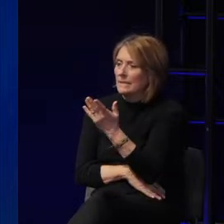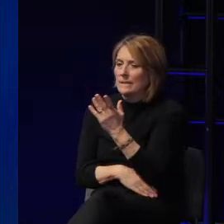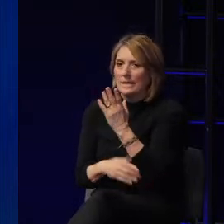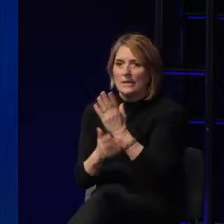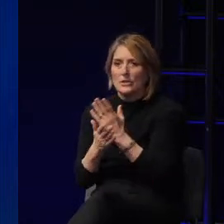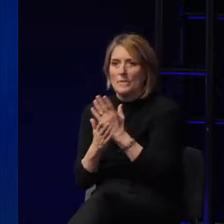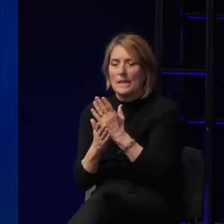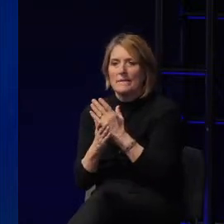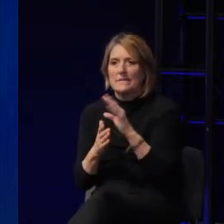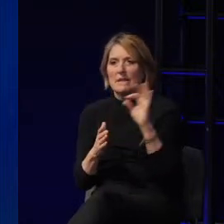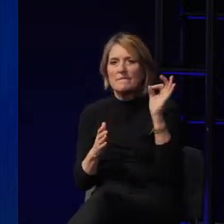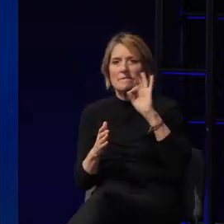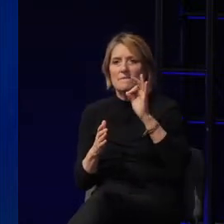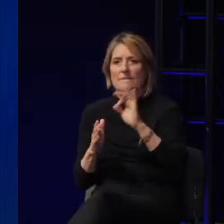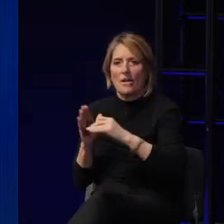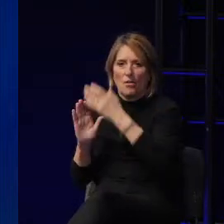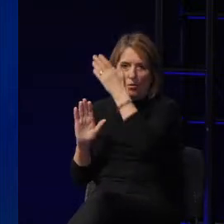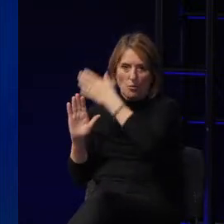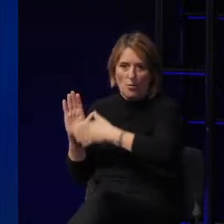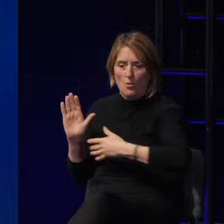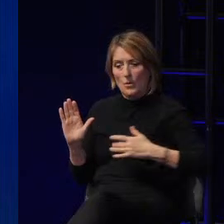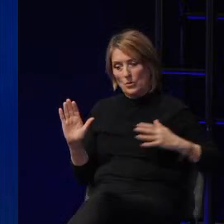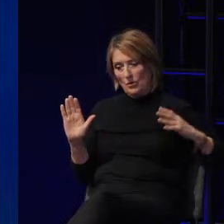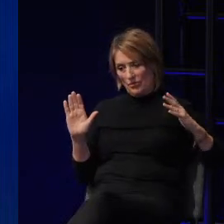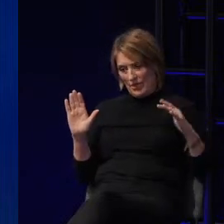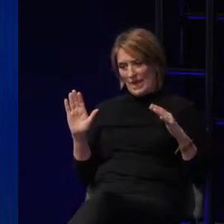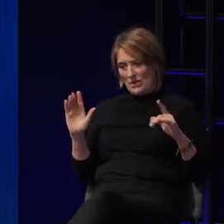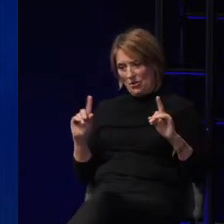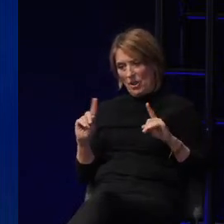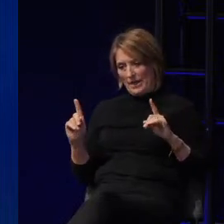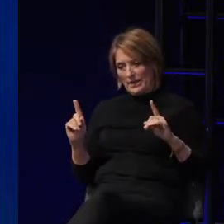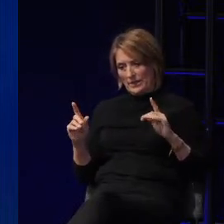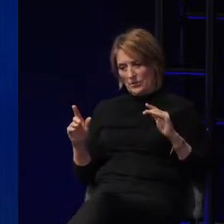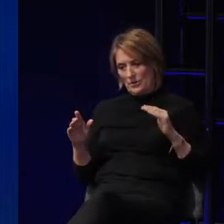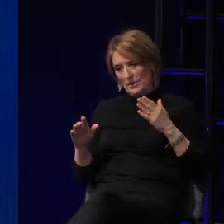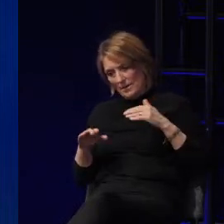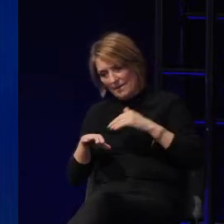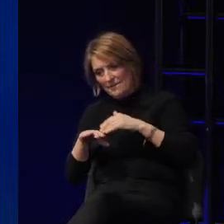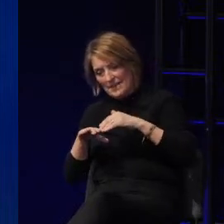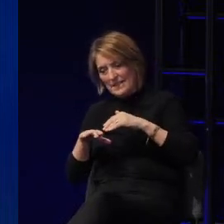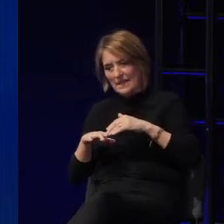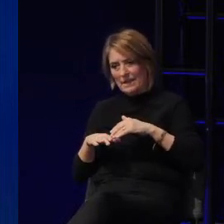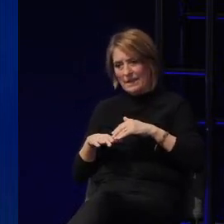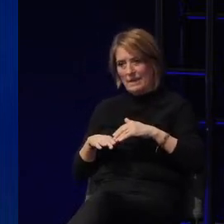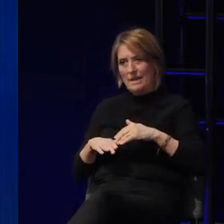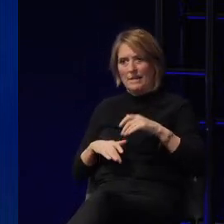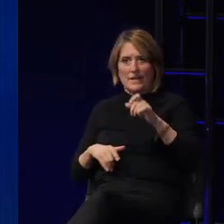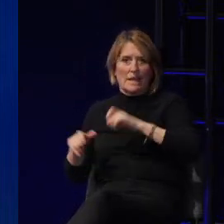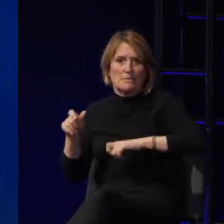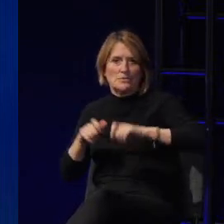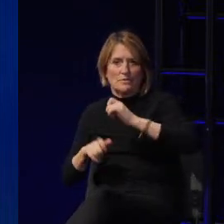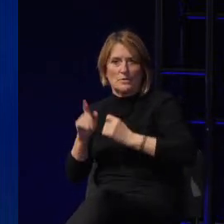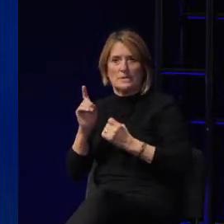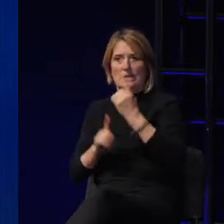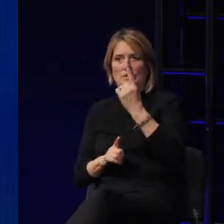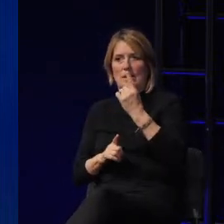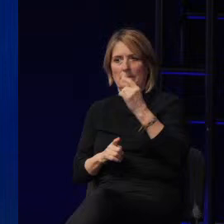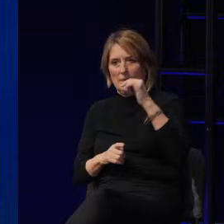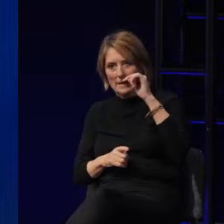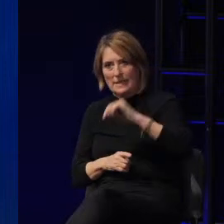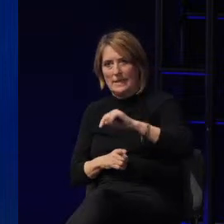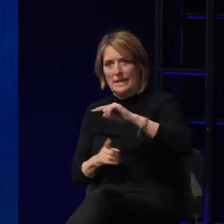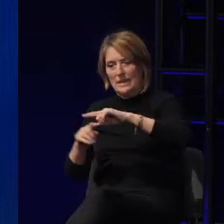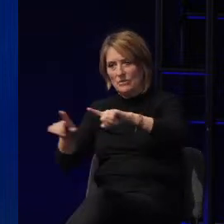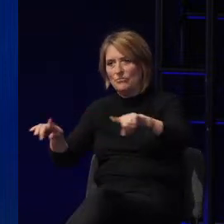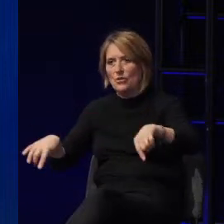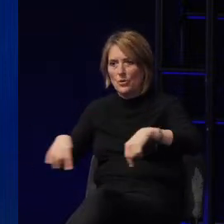on the wall. I think by being there, you're sort of changing the chemistry of what's in the room. I mean,